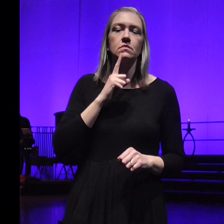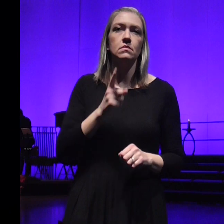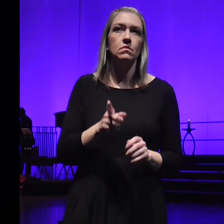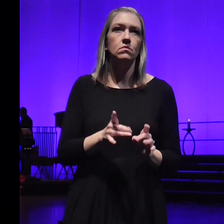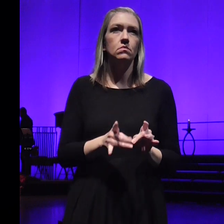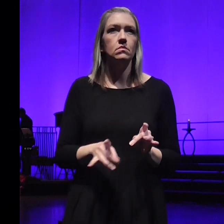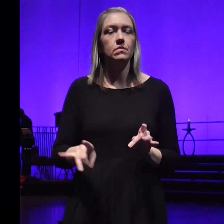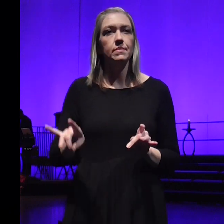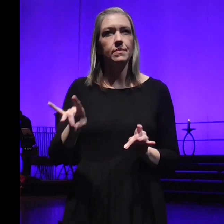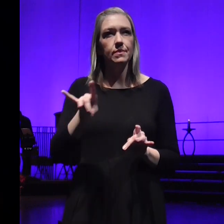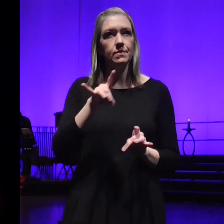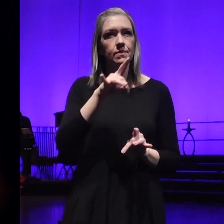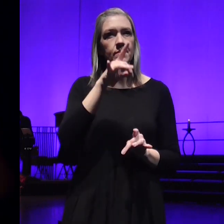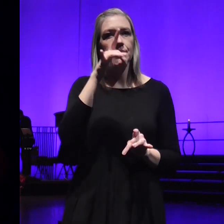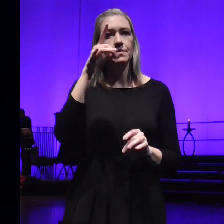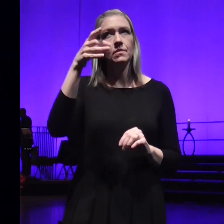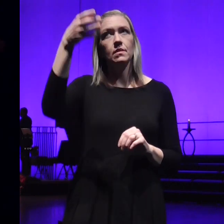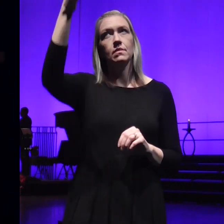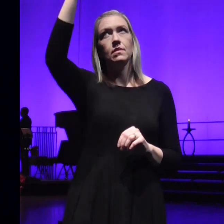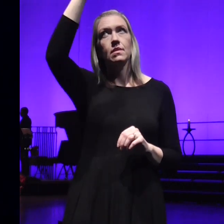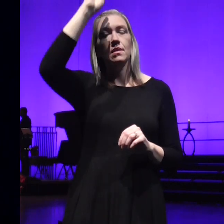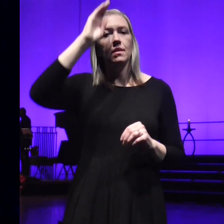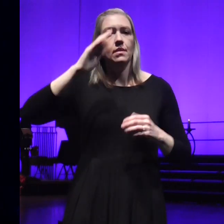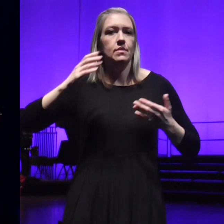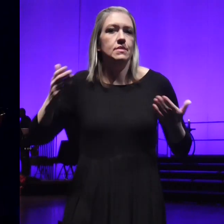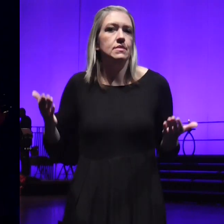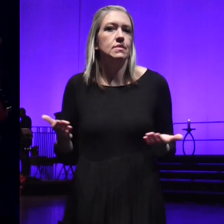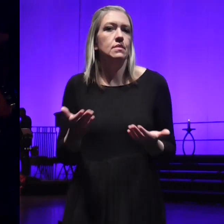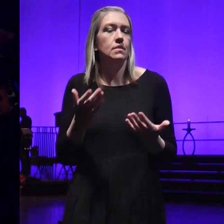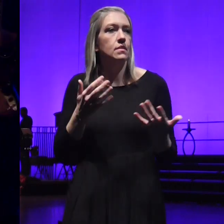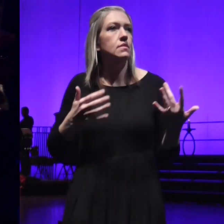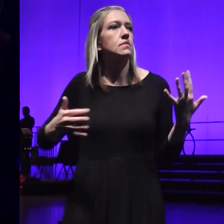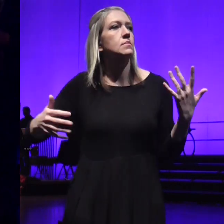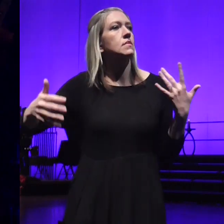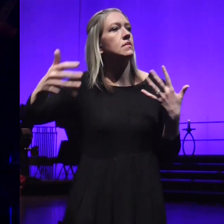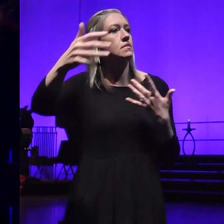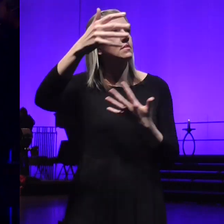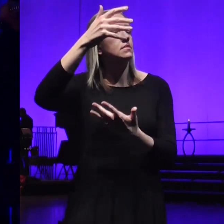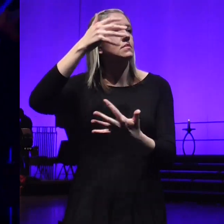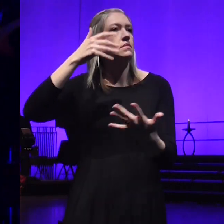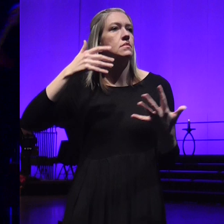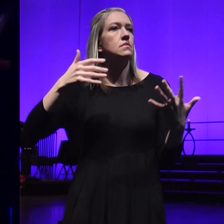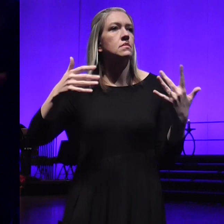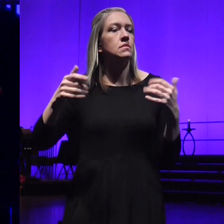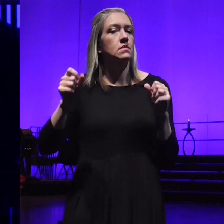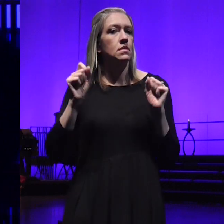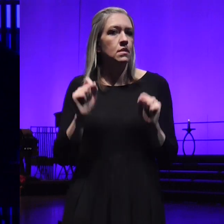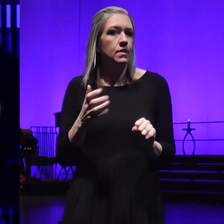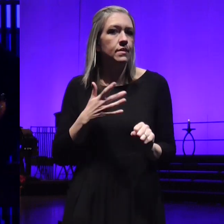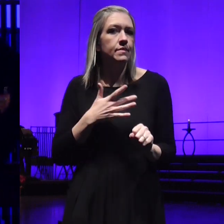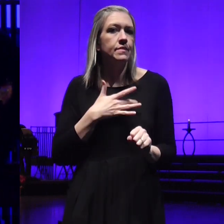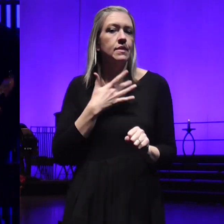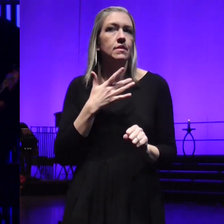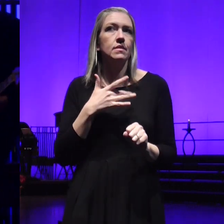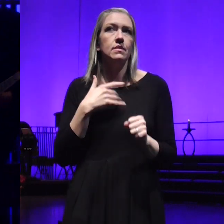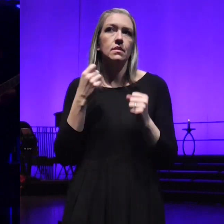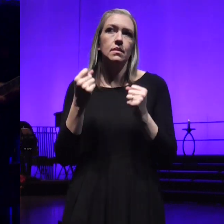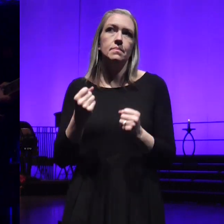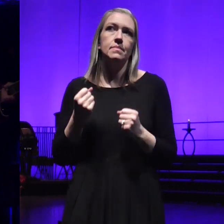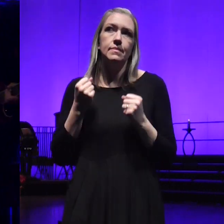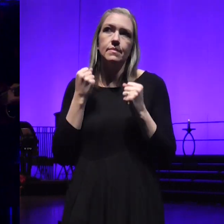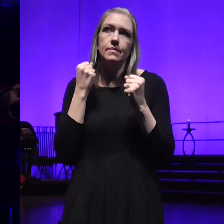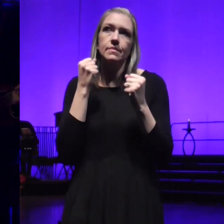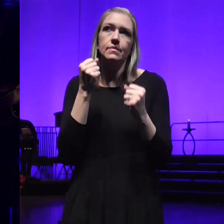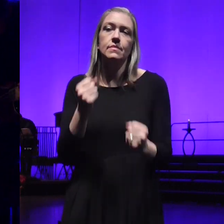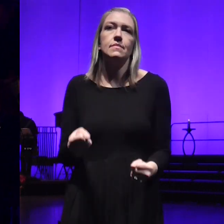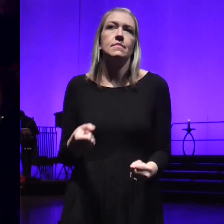Surely the presence of God is in this place. I can feel